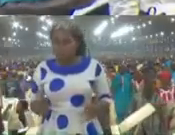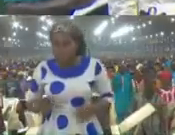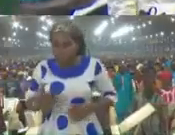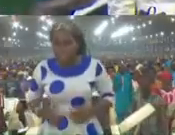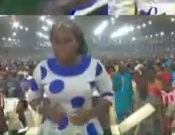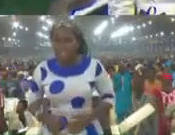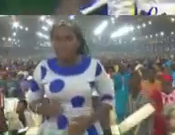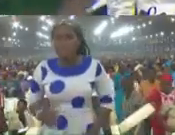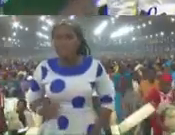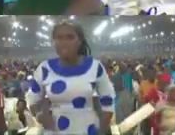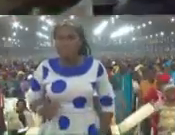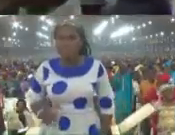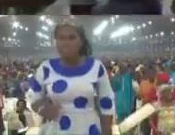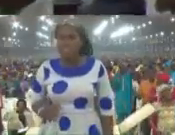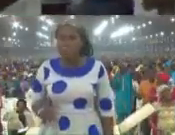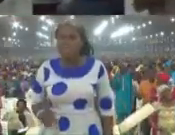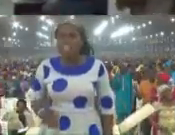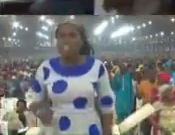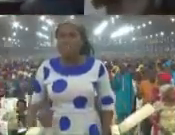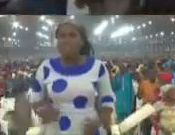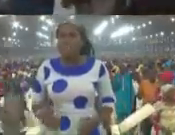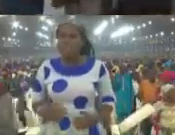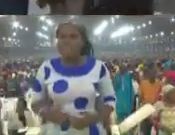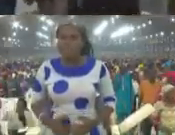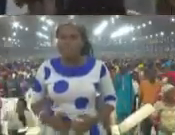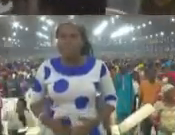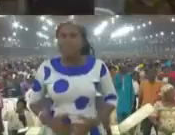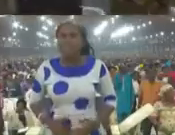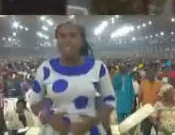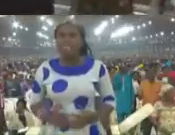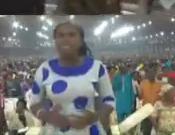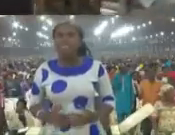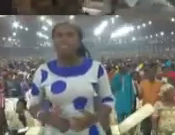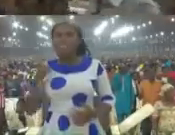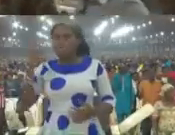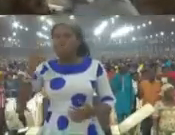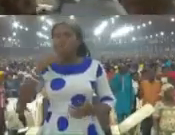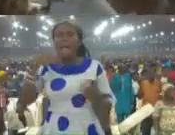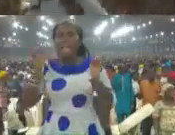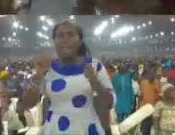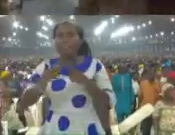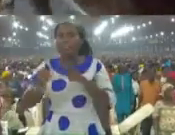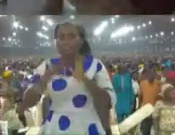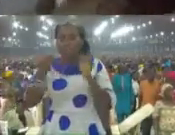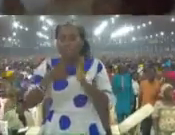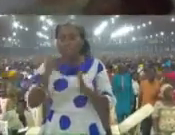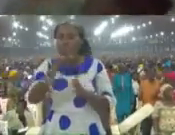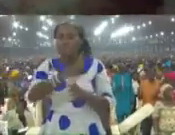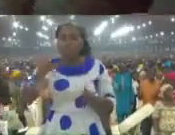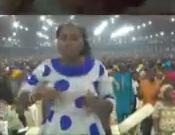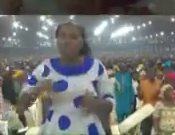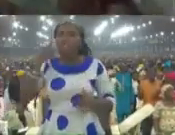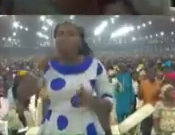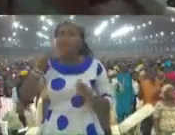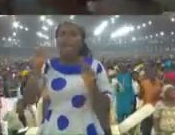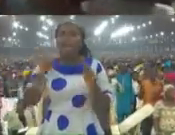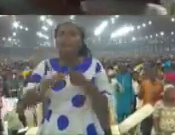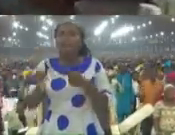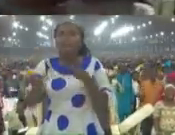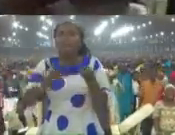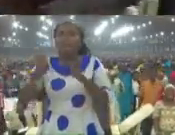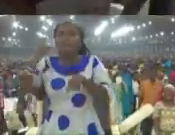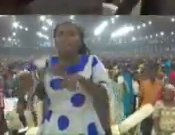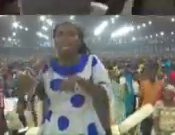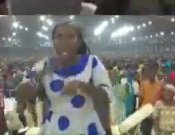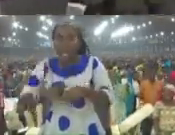far, far more glorious ones. You are able to do it. You control time. You control